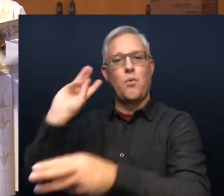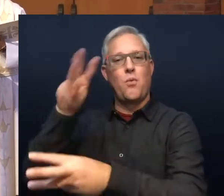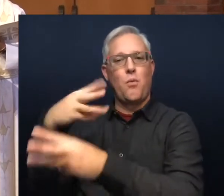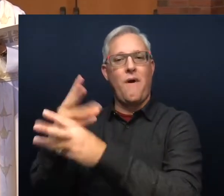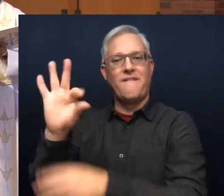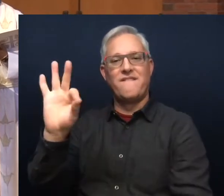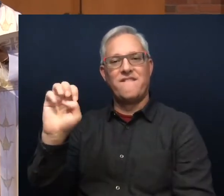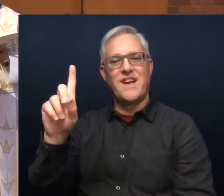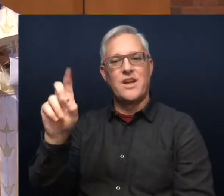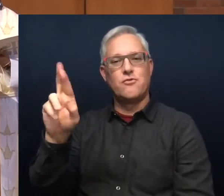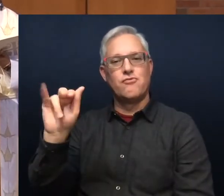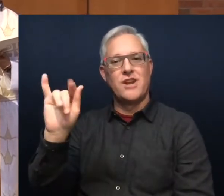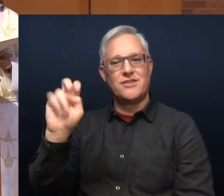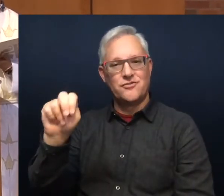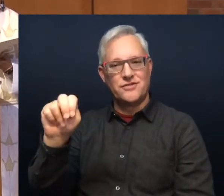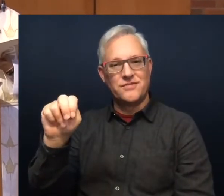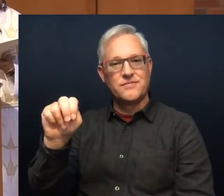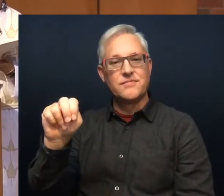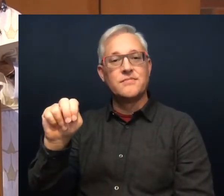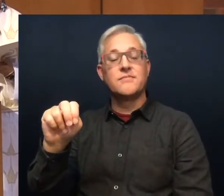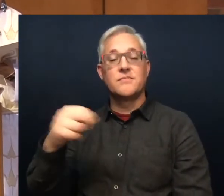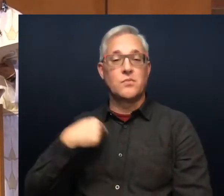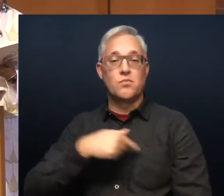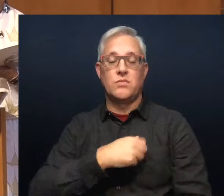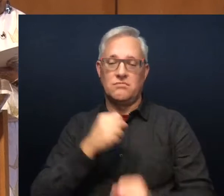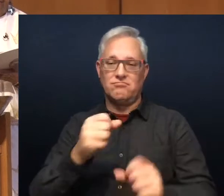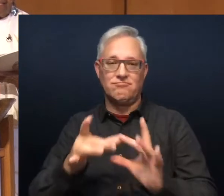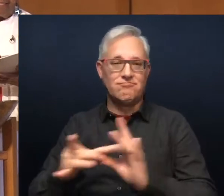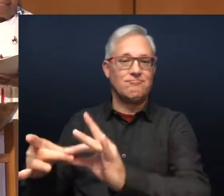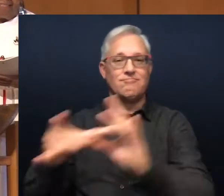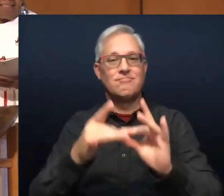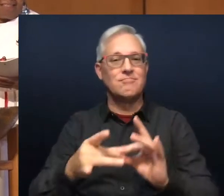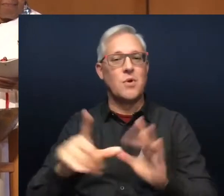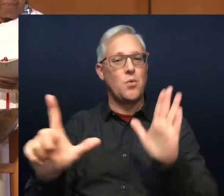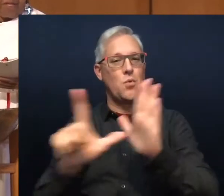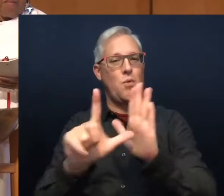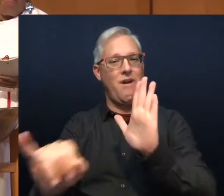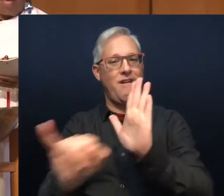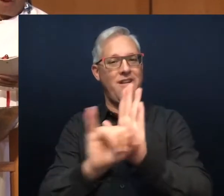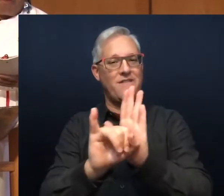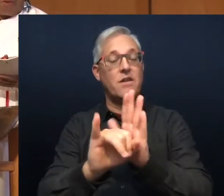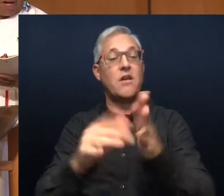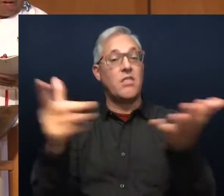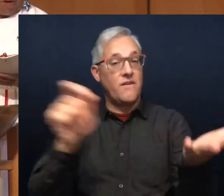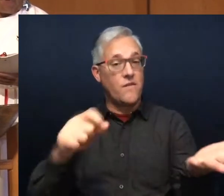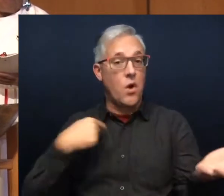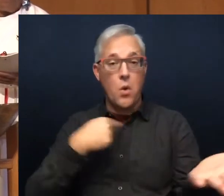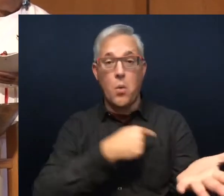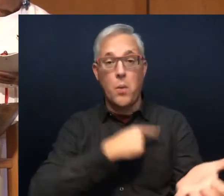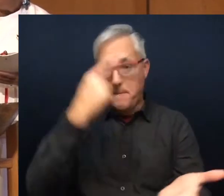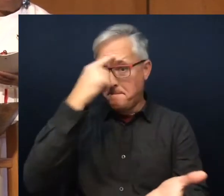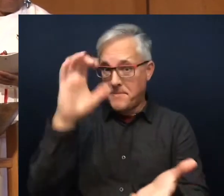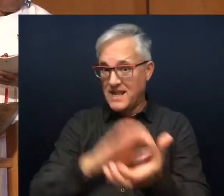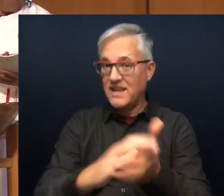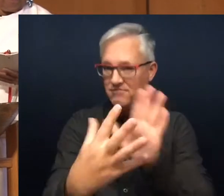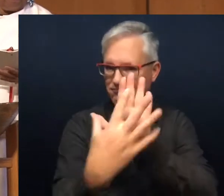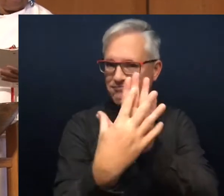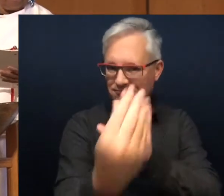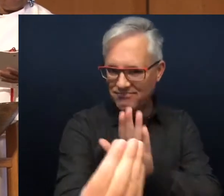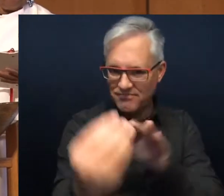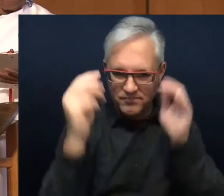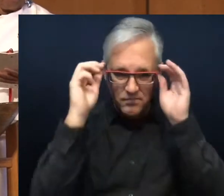Federation. We share in the core convictions of our Lutheran identity. Therefore, we